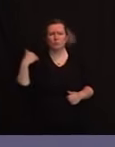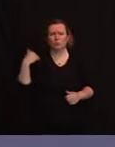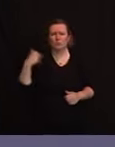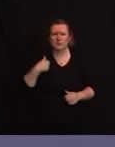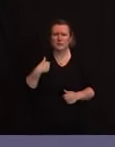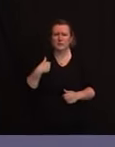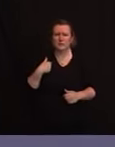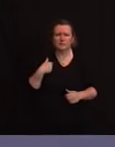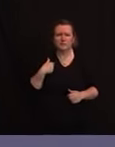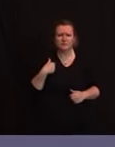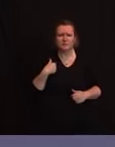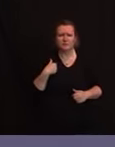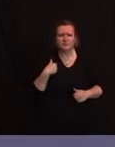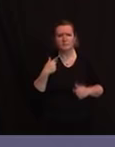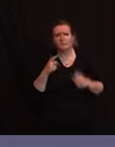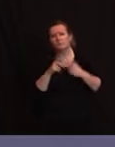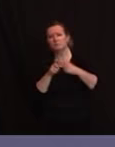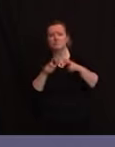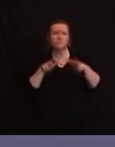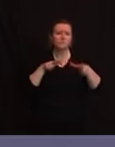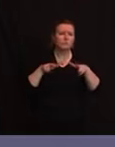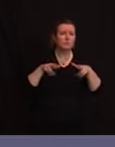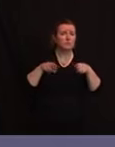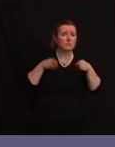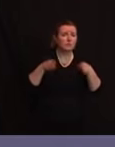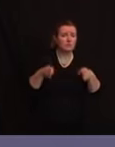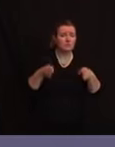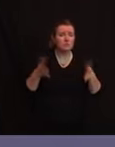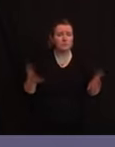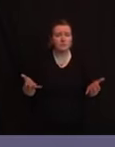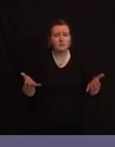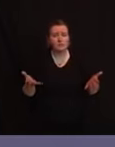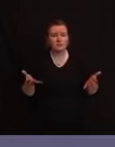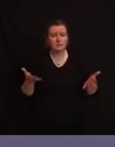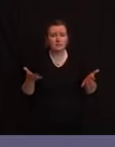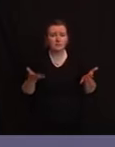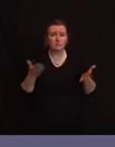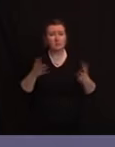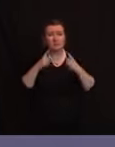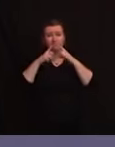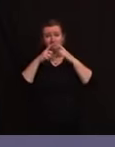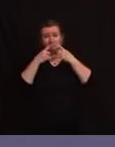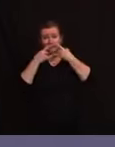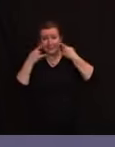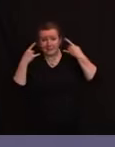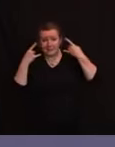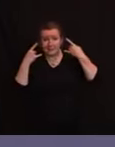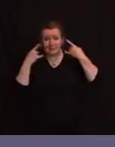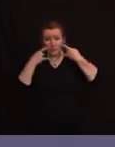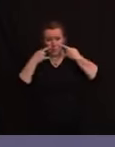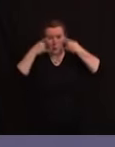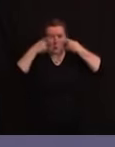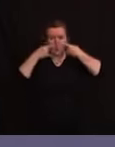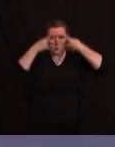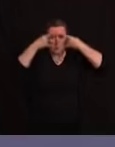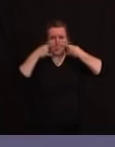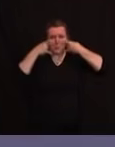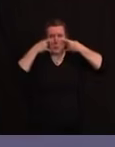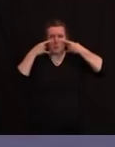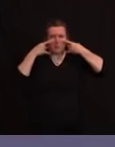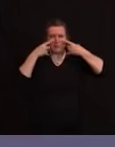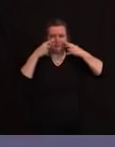perhaps jogging or walking on the streets, maybe wearing a mask which doesn't impair their vision, so I'd be careful about impairing the